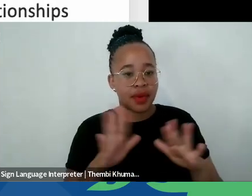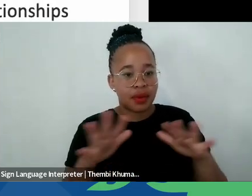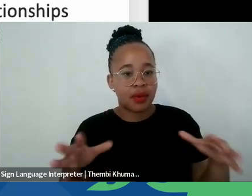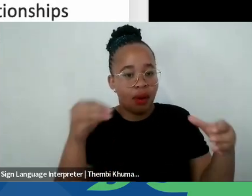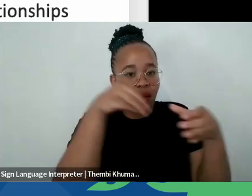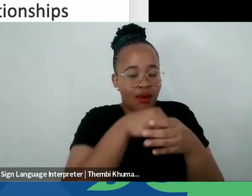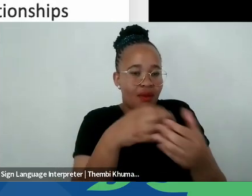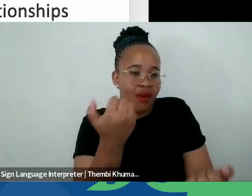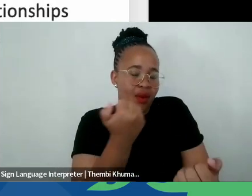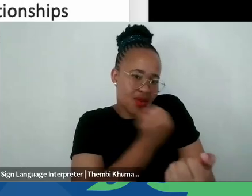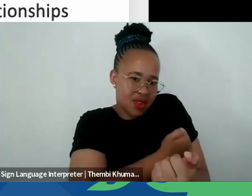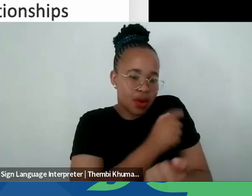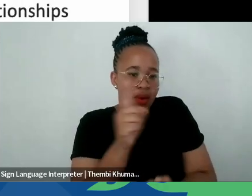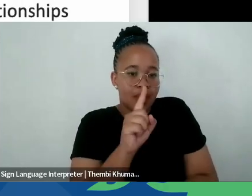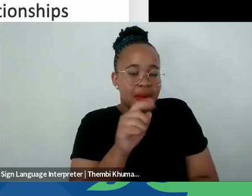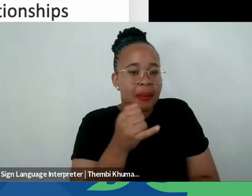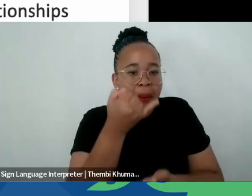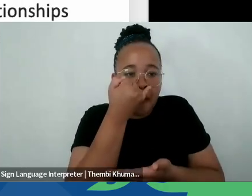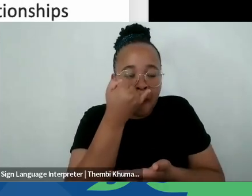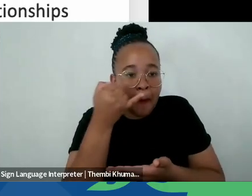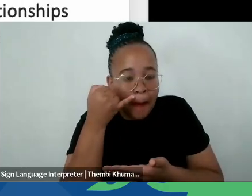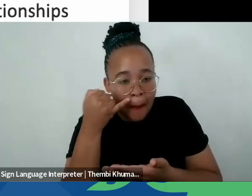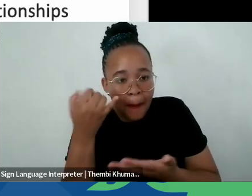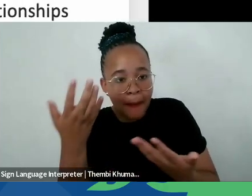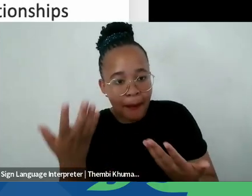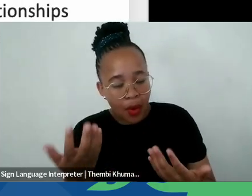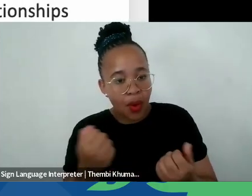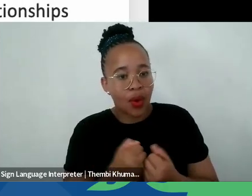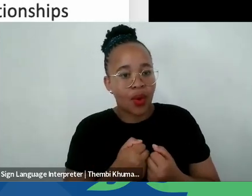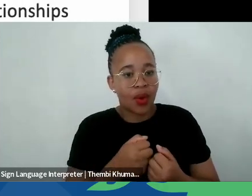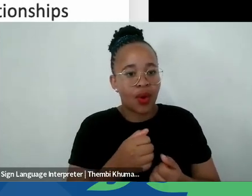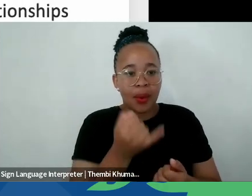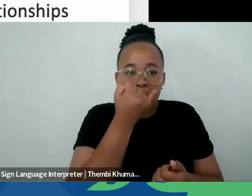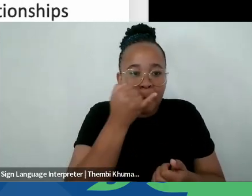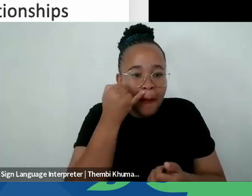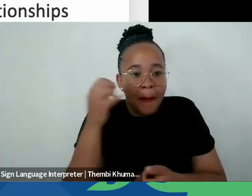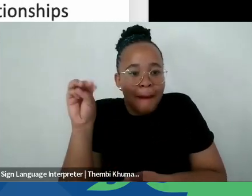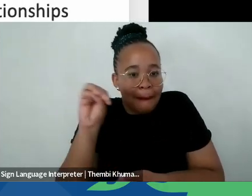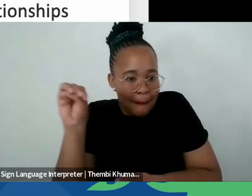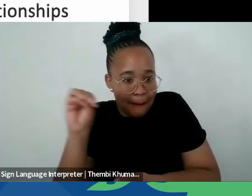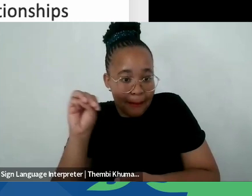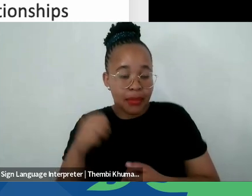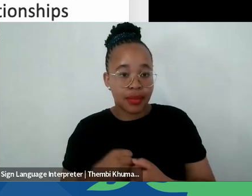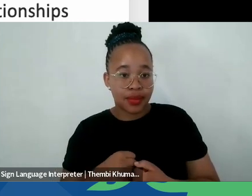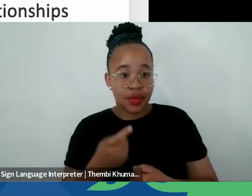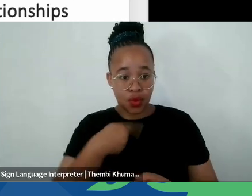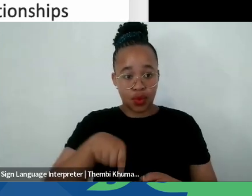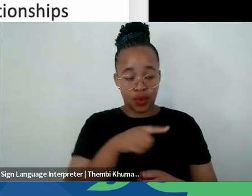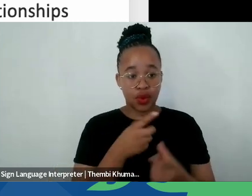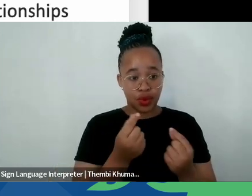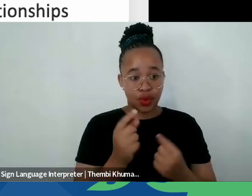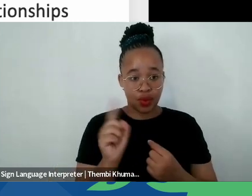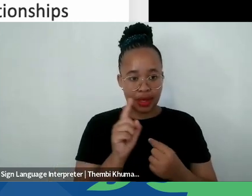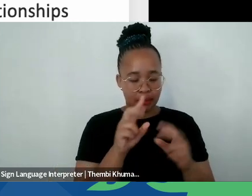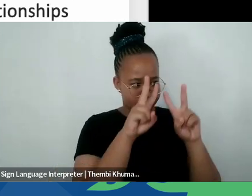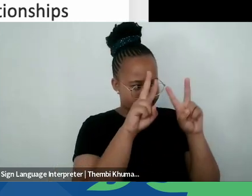also some cocaine and mandrax. And we tested the crystal. The good news is